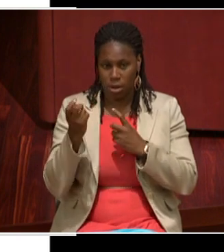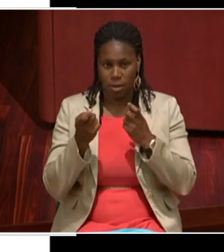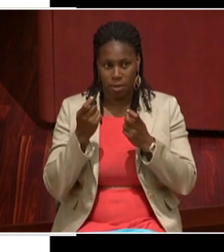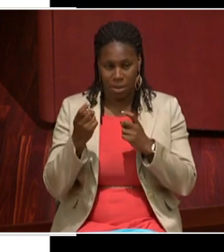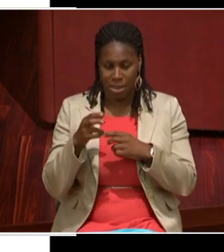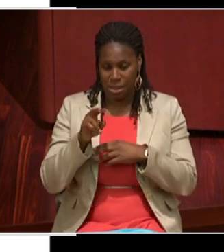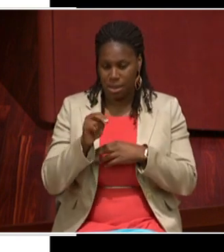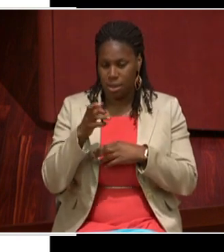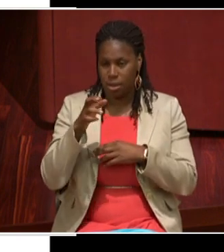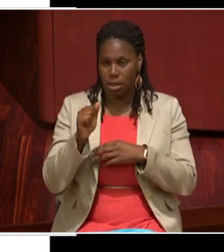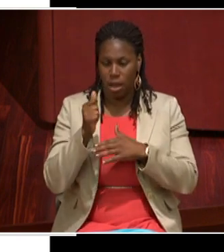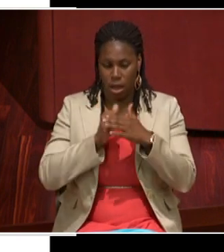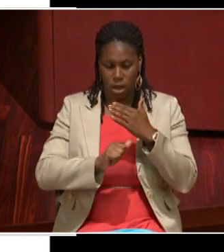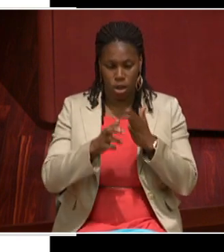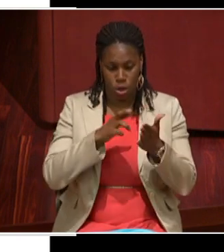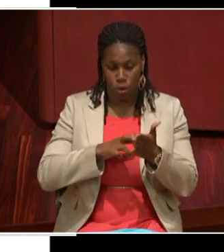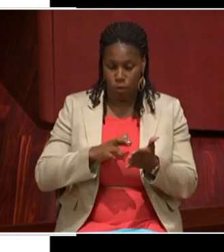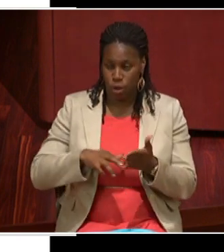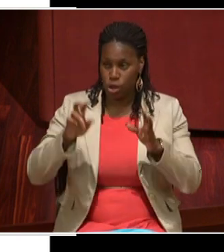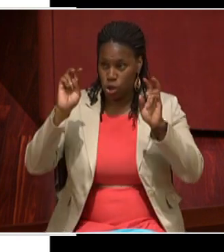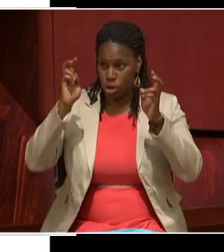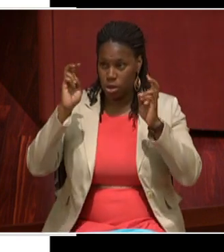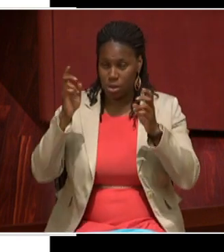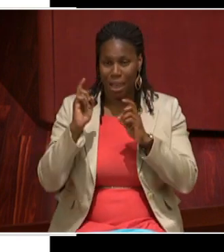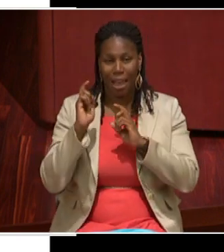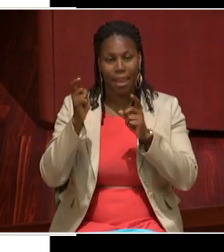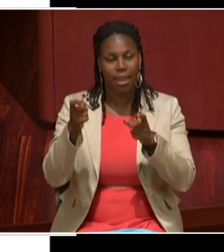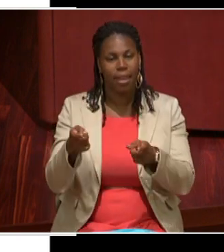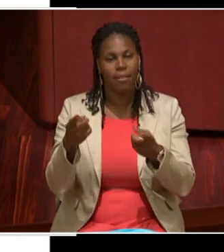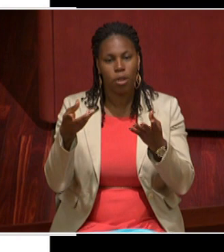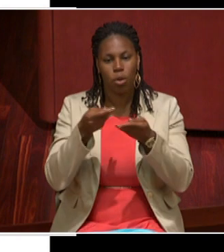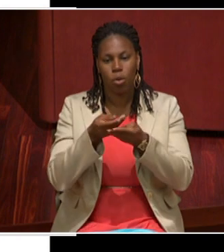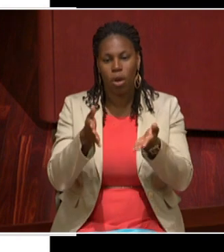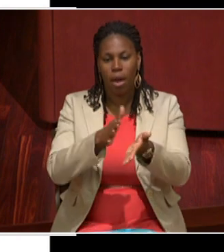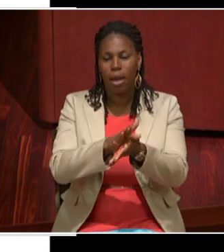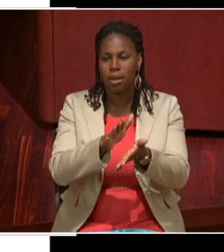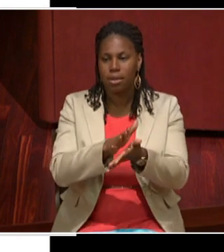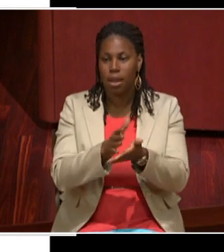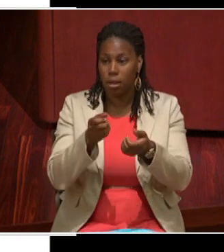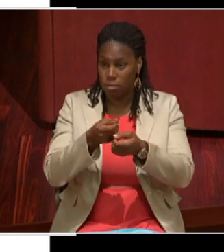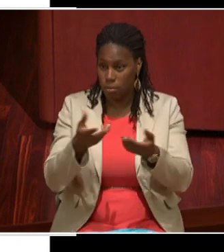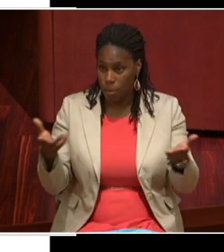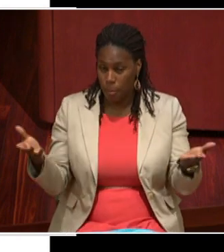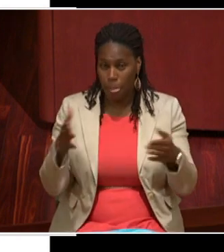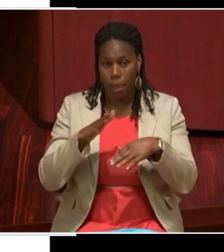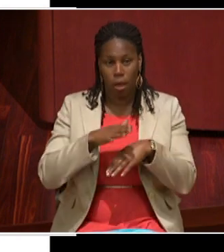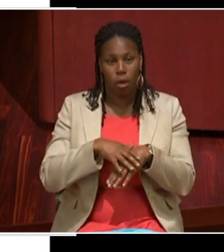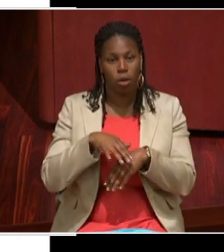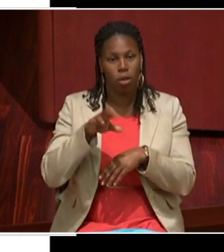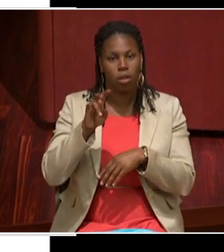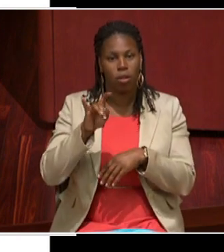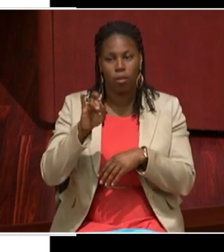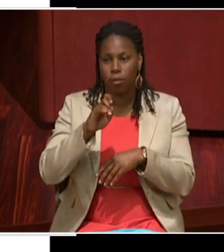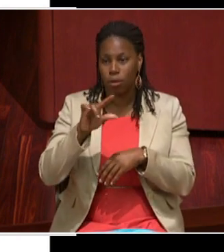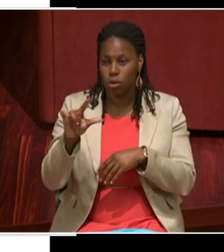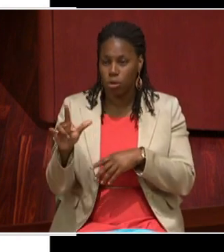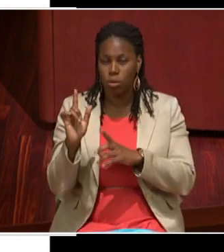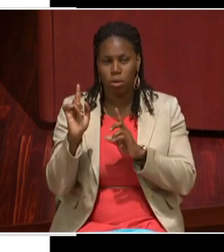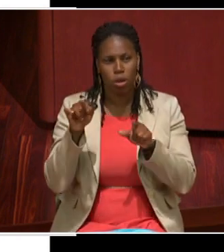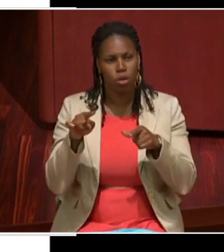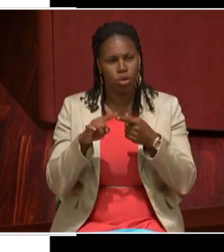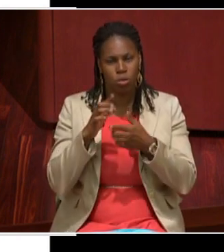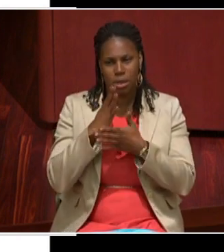website under the research topics. I gave you a handout on the virtual genealogy webpage that will take you to some